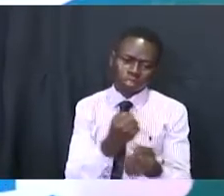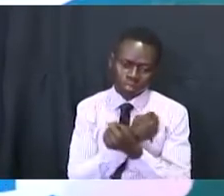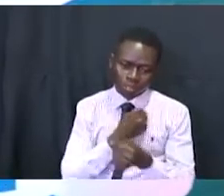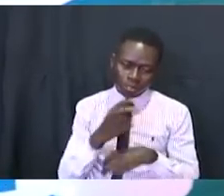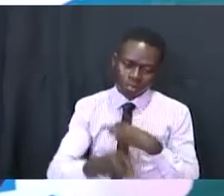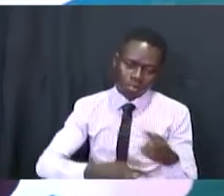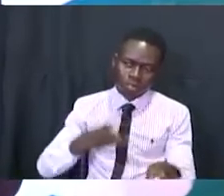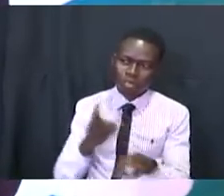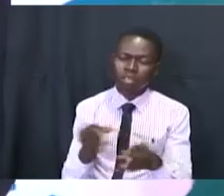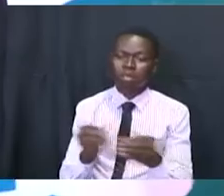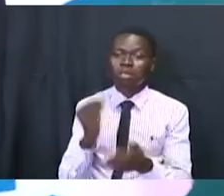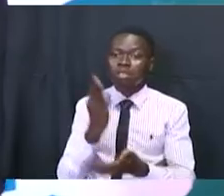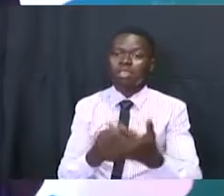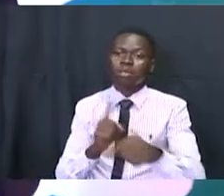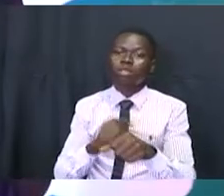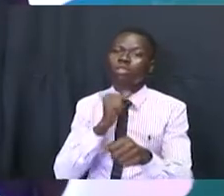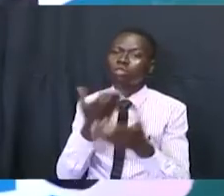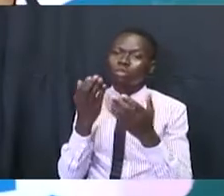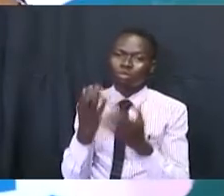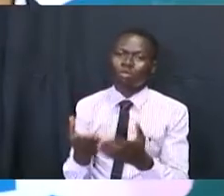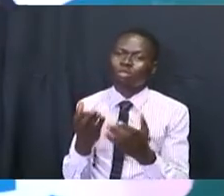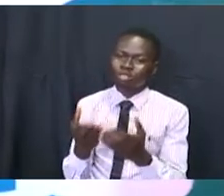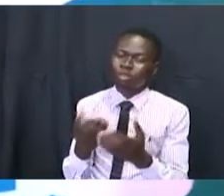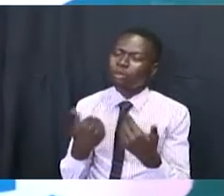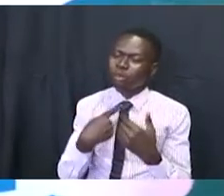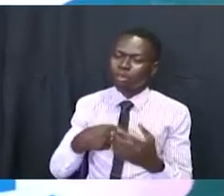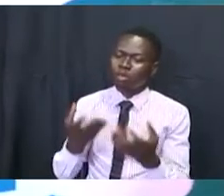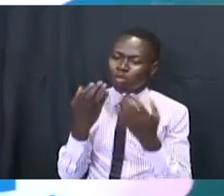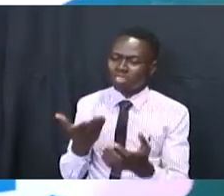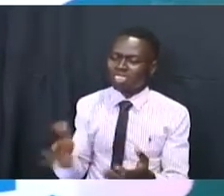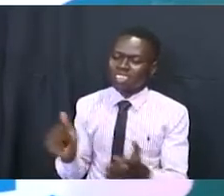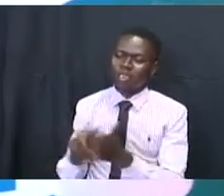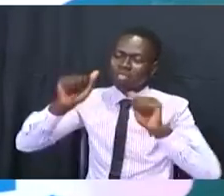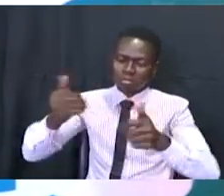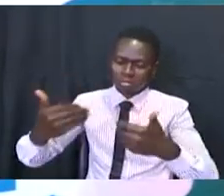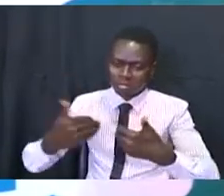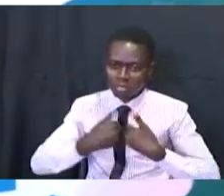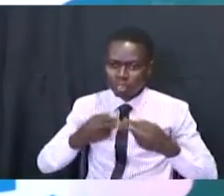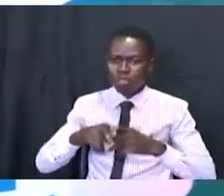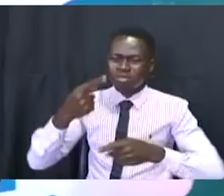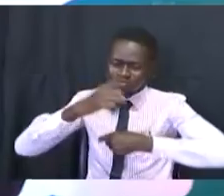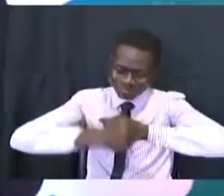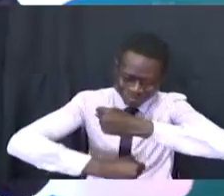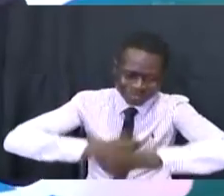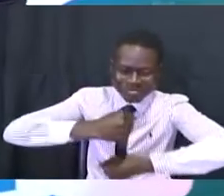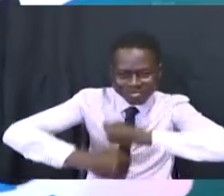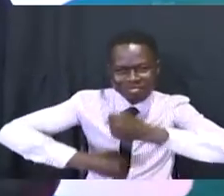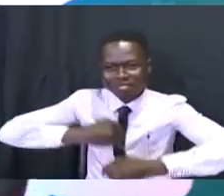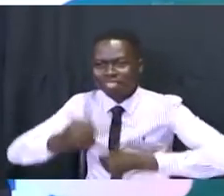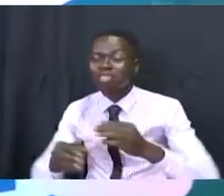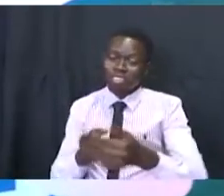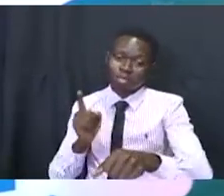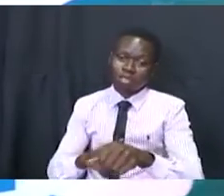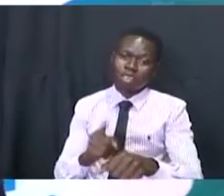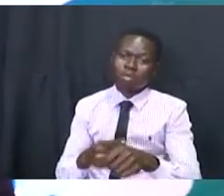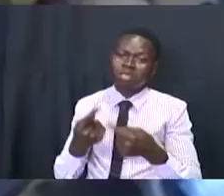so sometimes we don't want to live modestly. We want things that we cannot get. So we strive at all costs. And sometimes we do